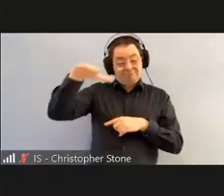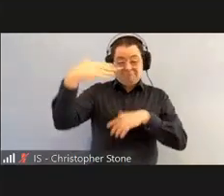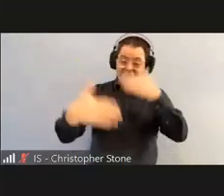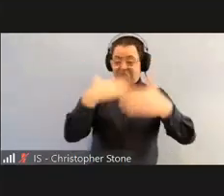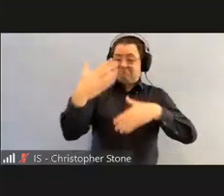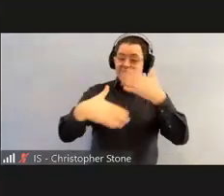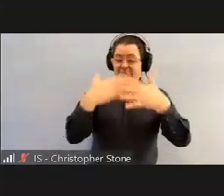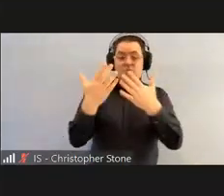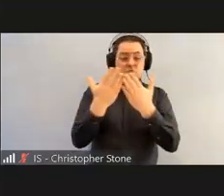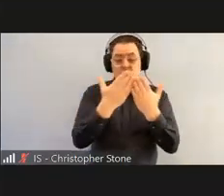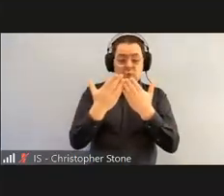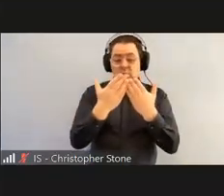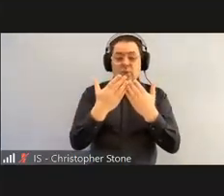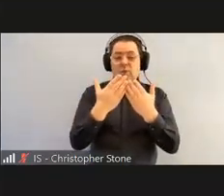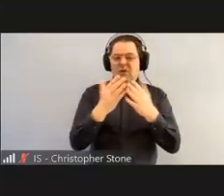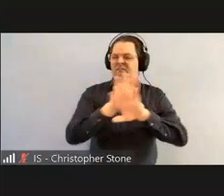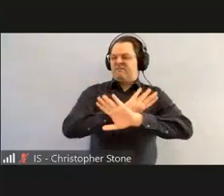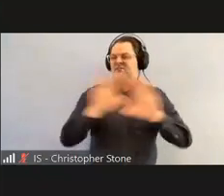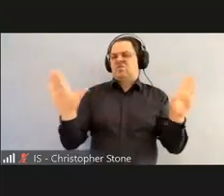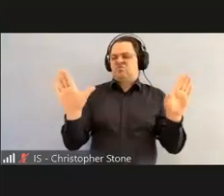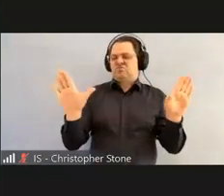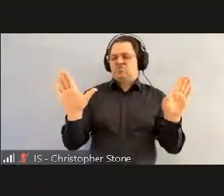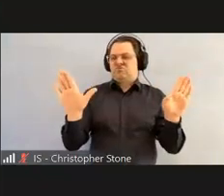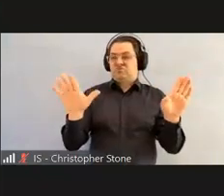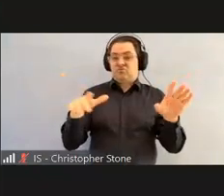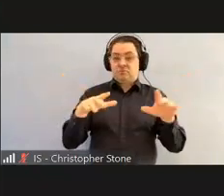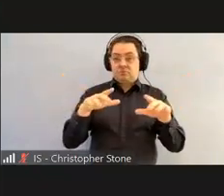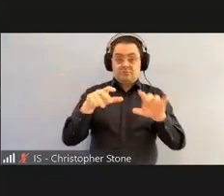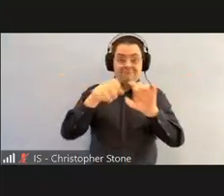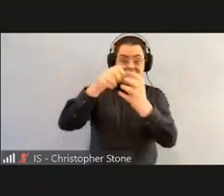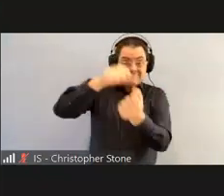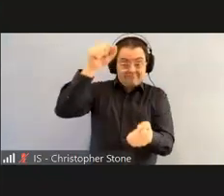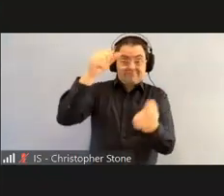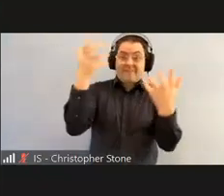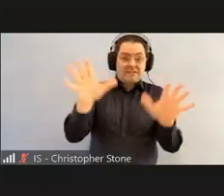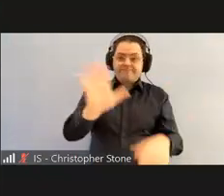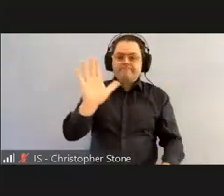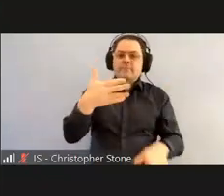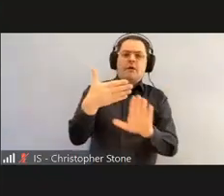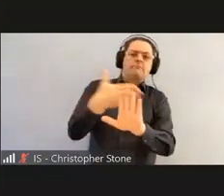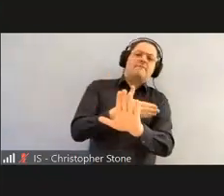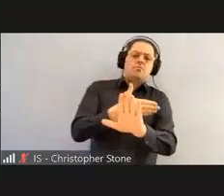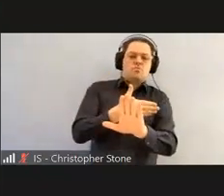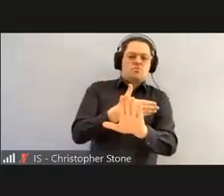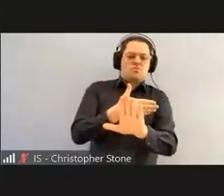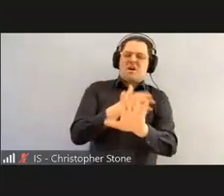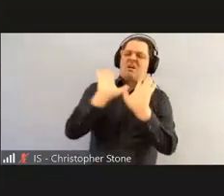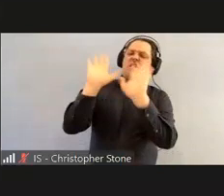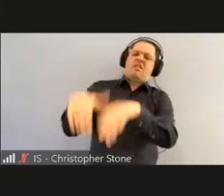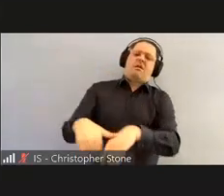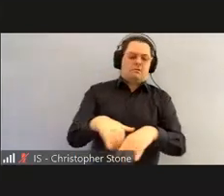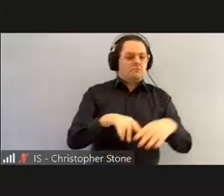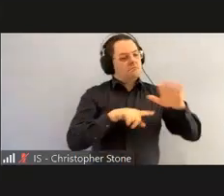longer periods of time. So they were dropping out of school. And all this now led back